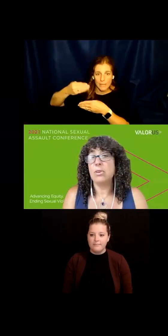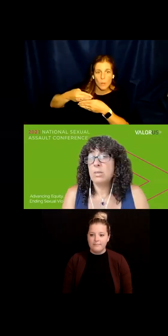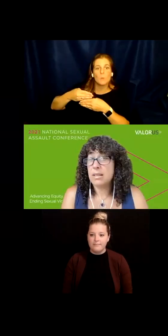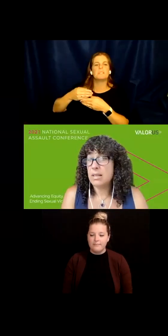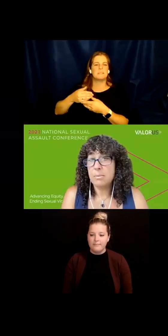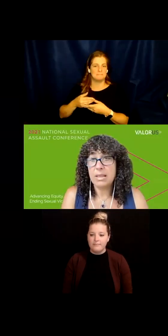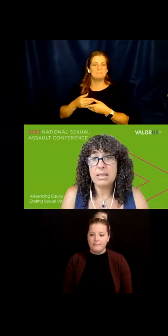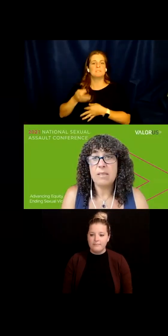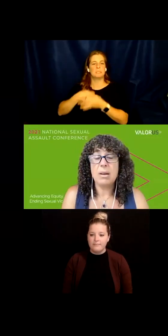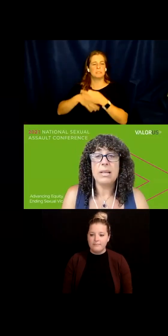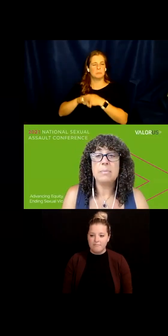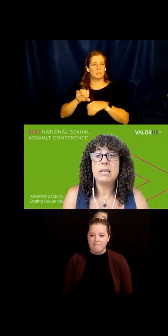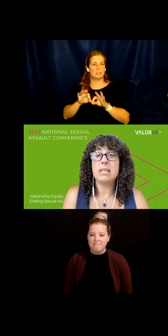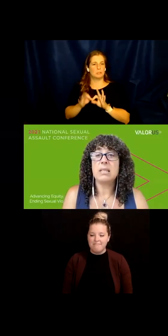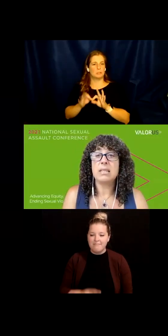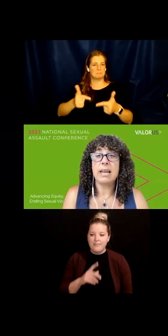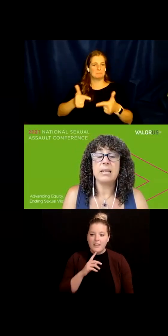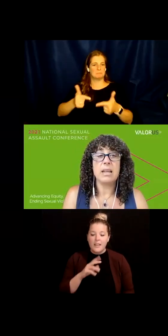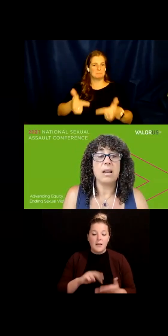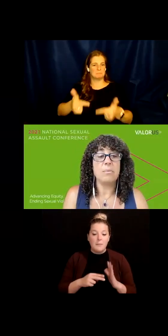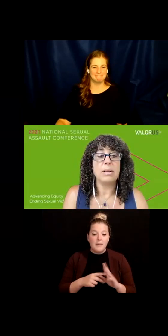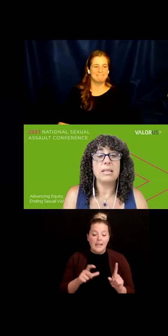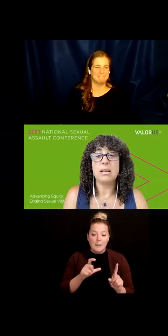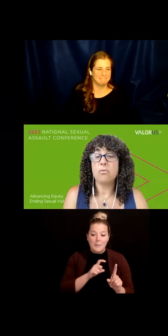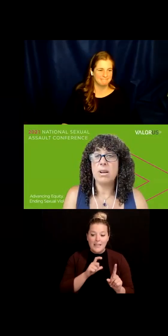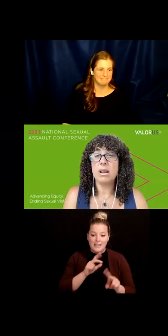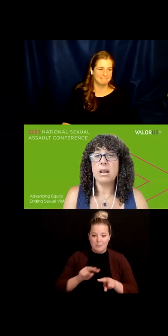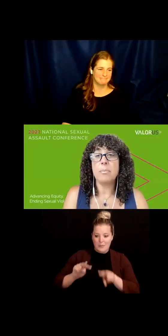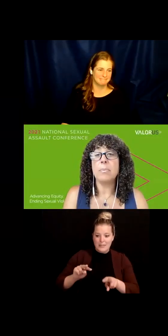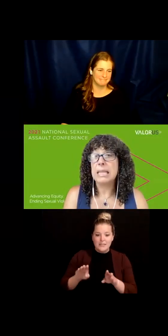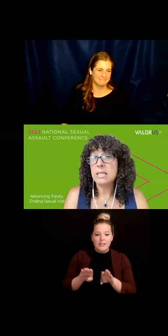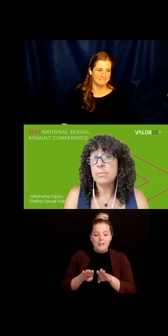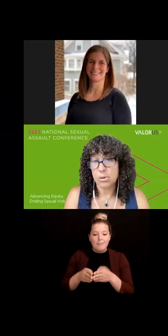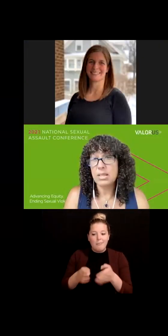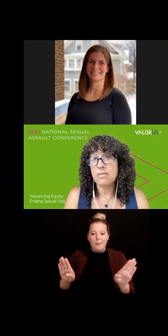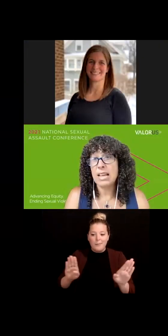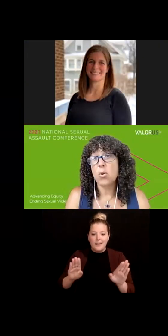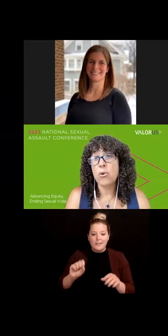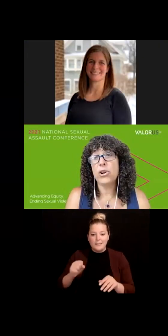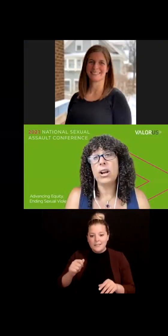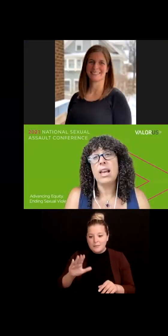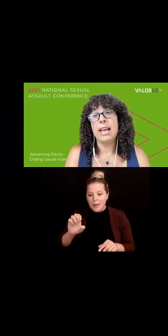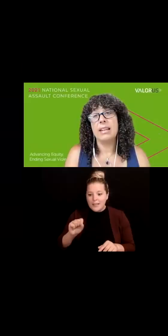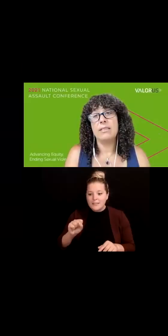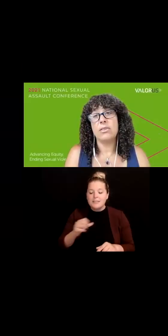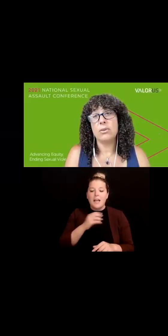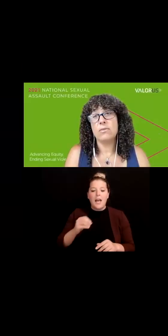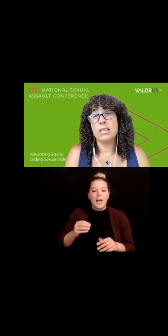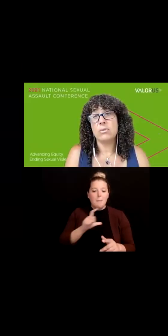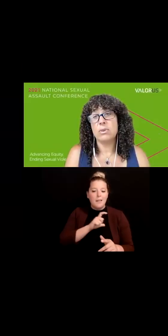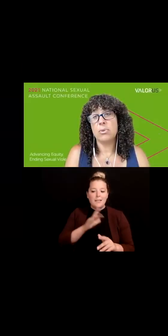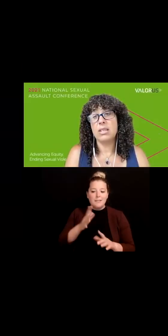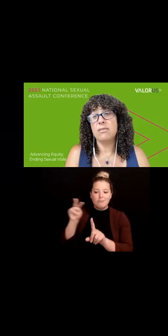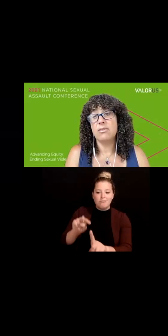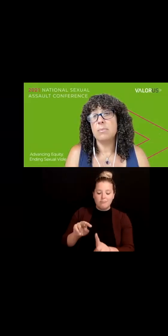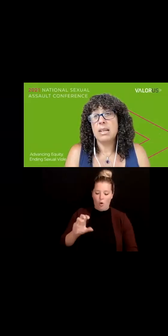which is basically policing of public spaces and policing of what police perceive as order. And for those of us